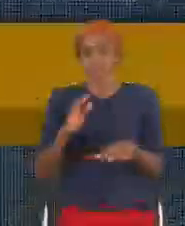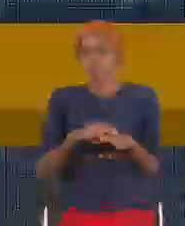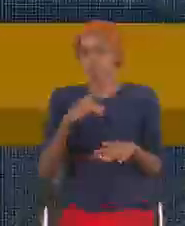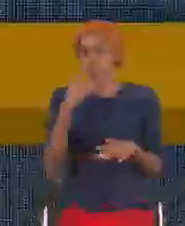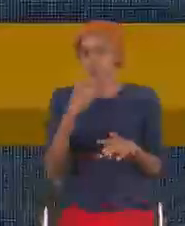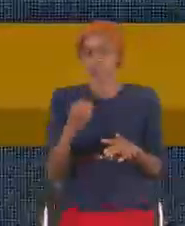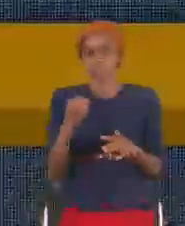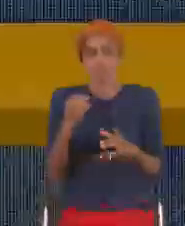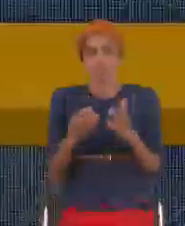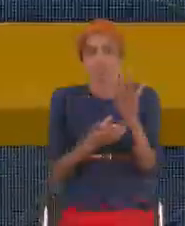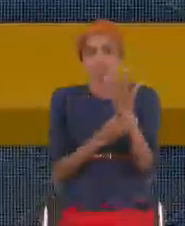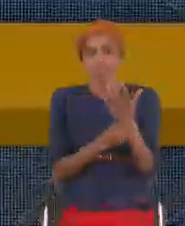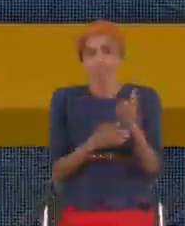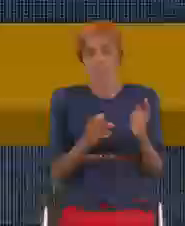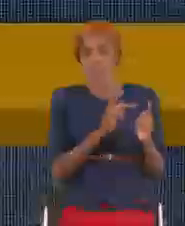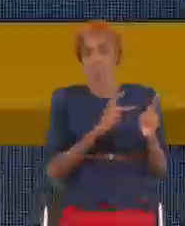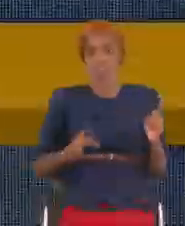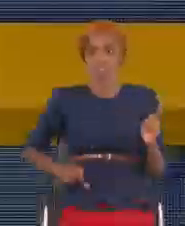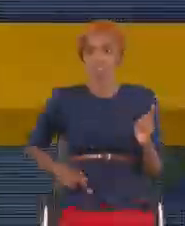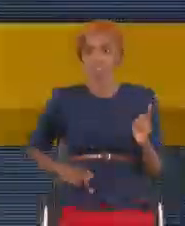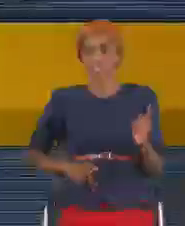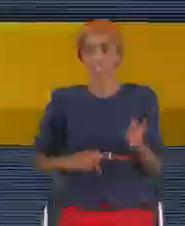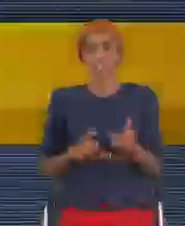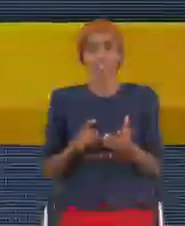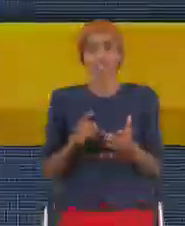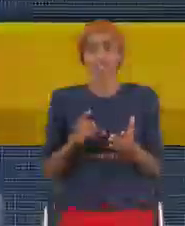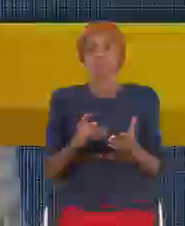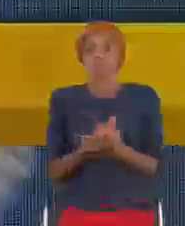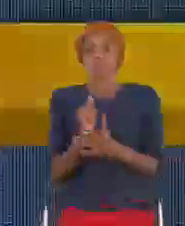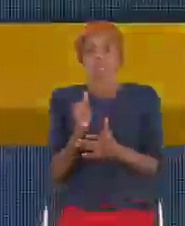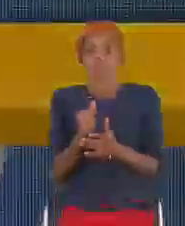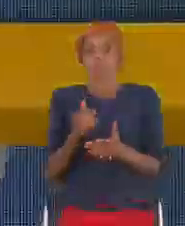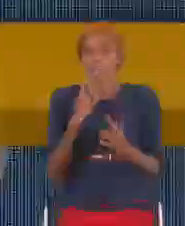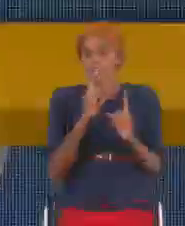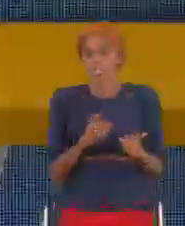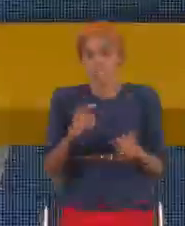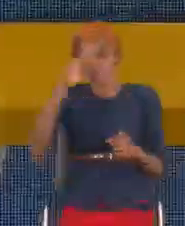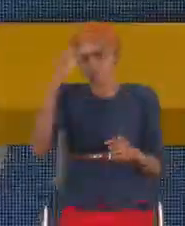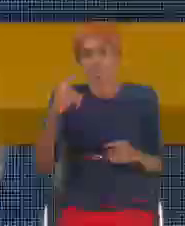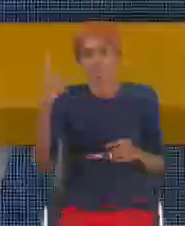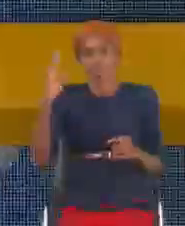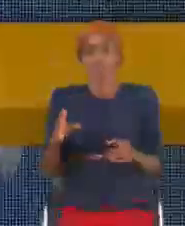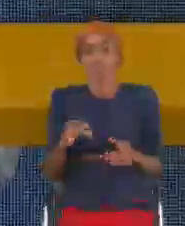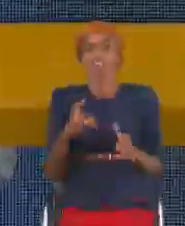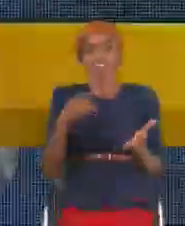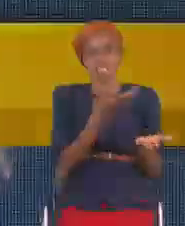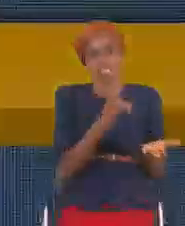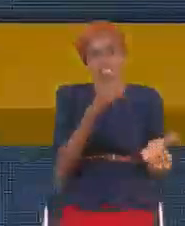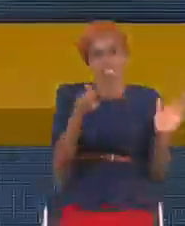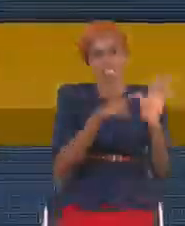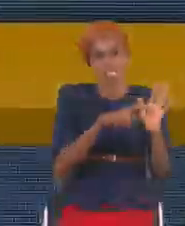the king leaned answered the man of God. Here is the pessimistic